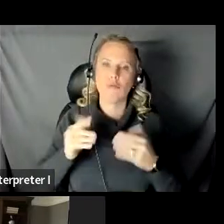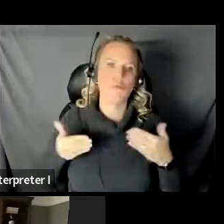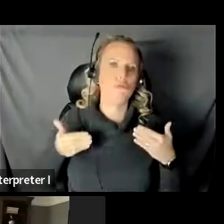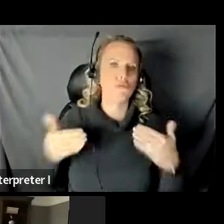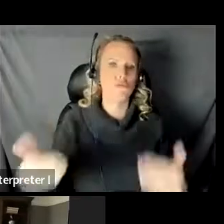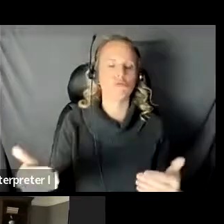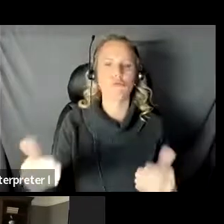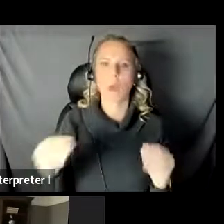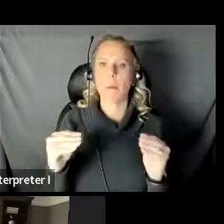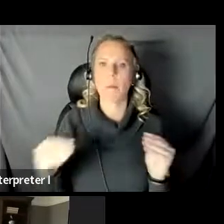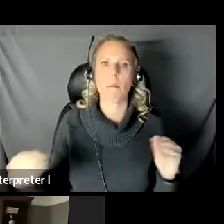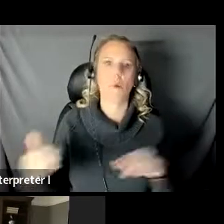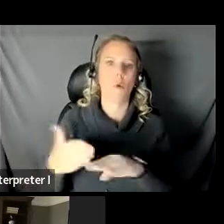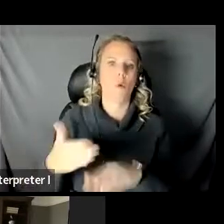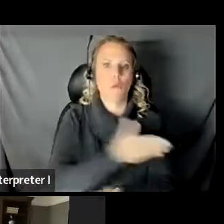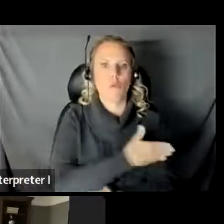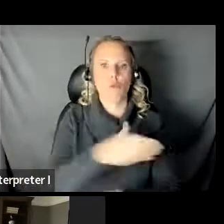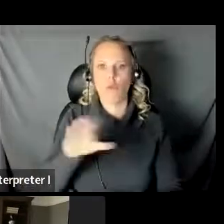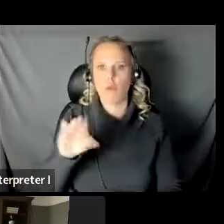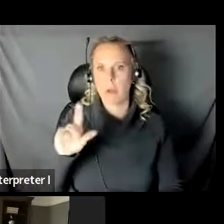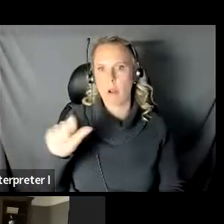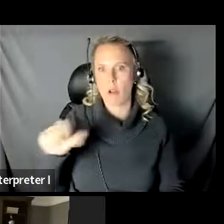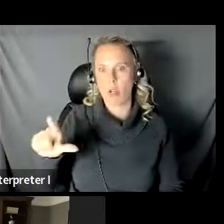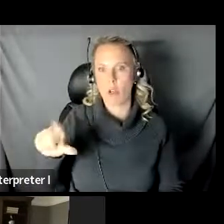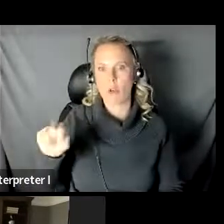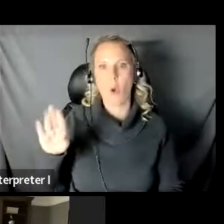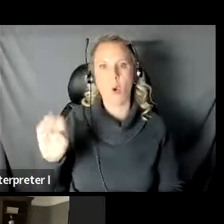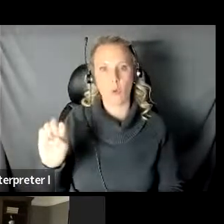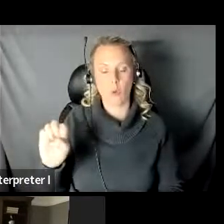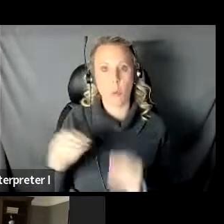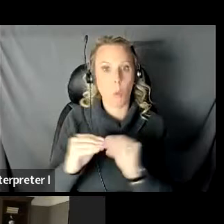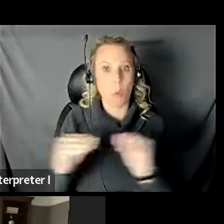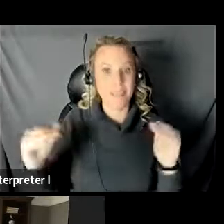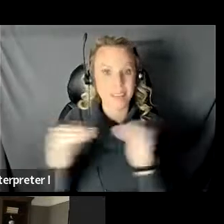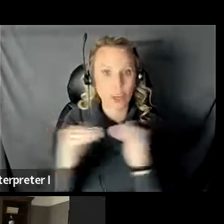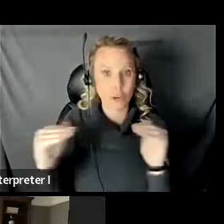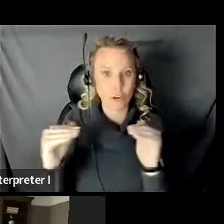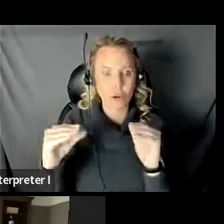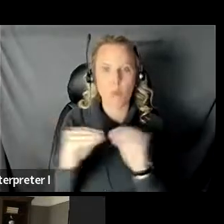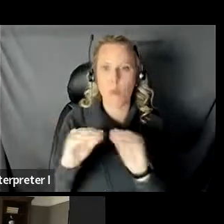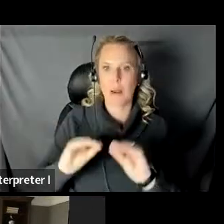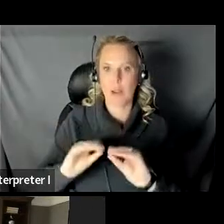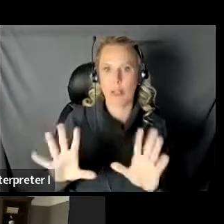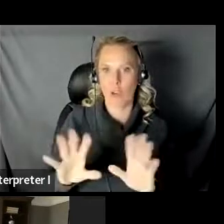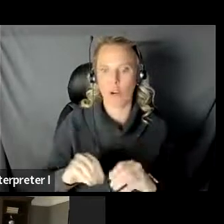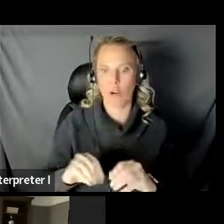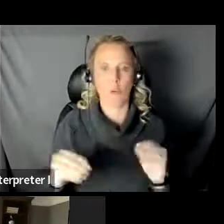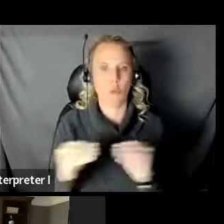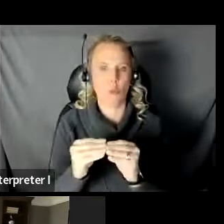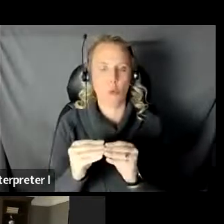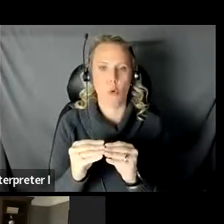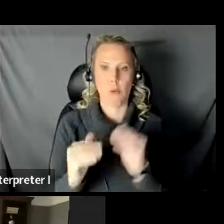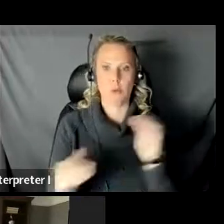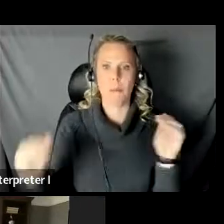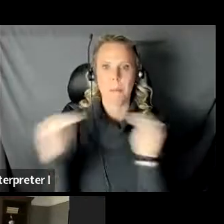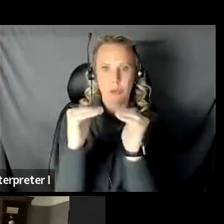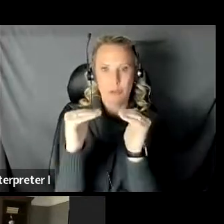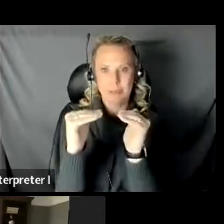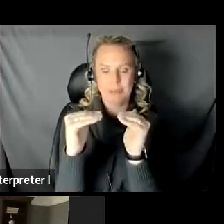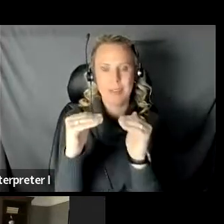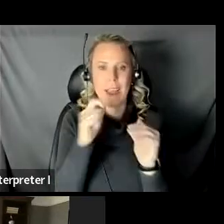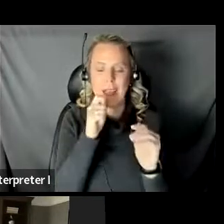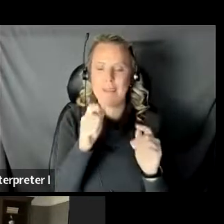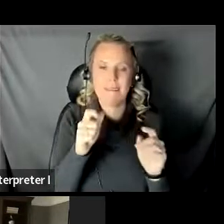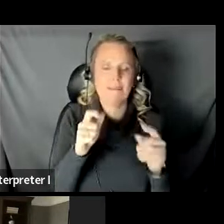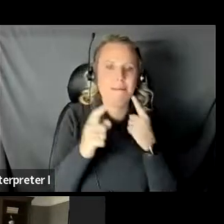a much improved criminal code, one that is more fair, more clear, more proportionate, and just as